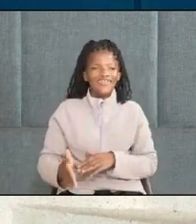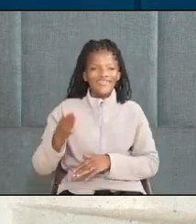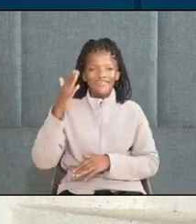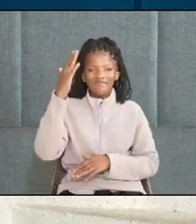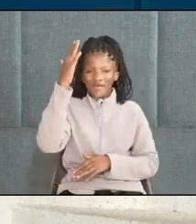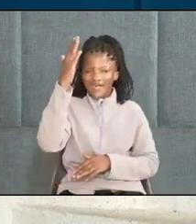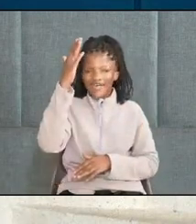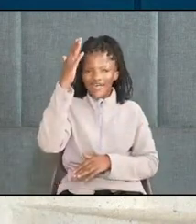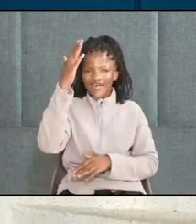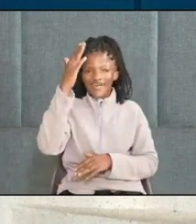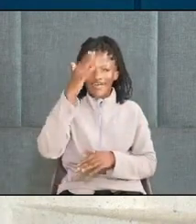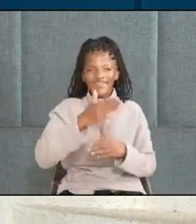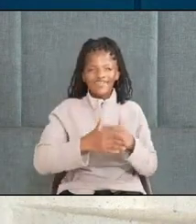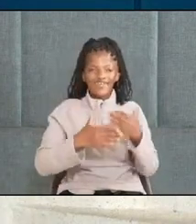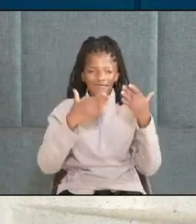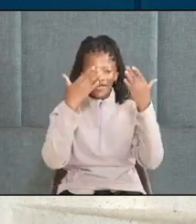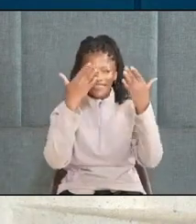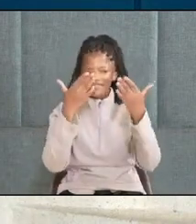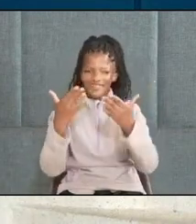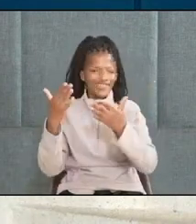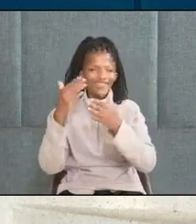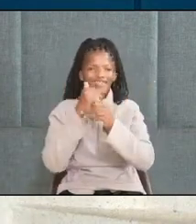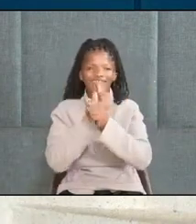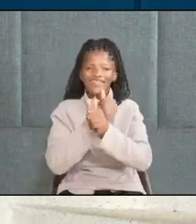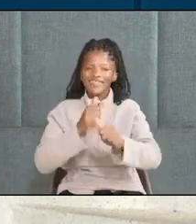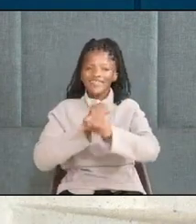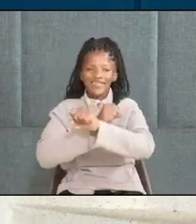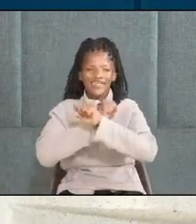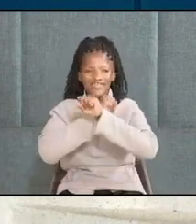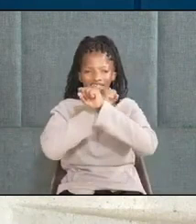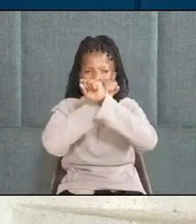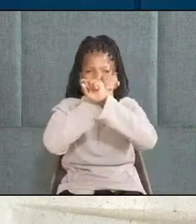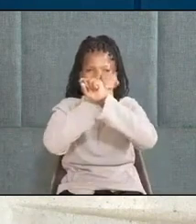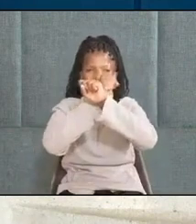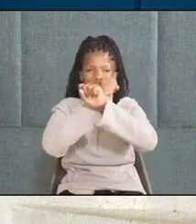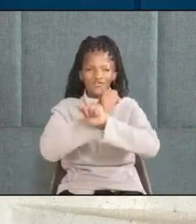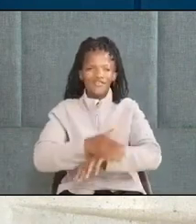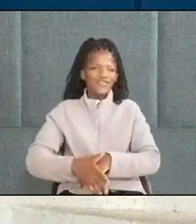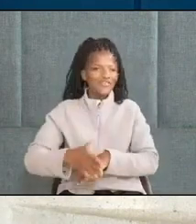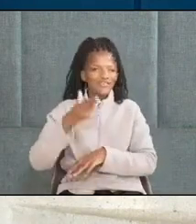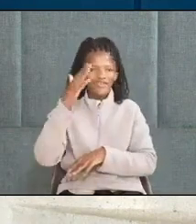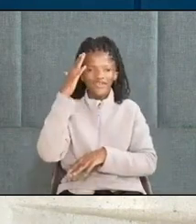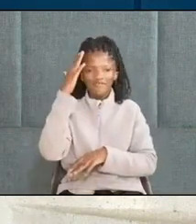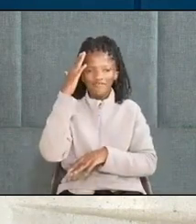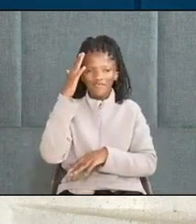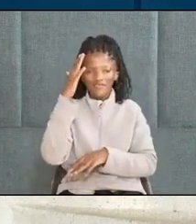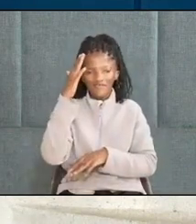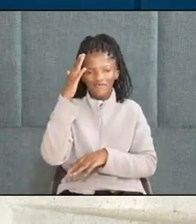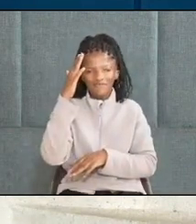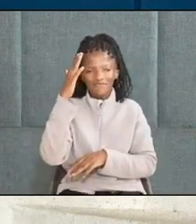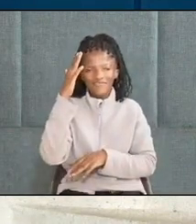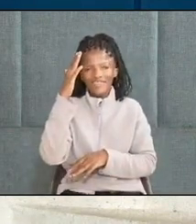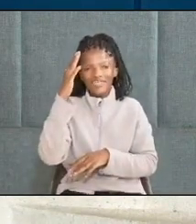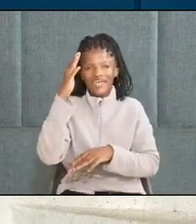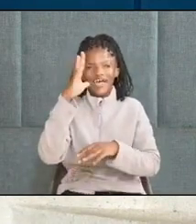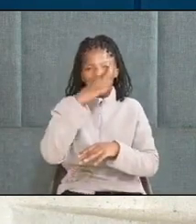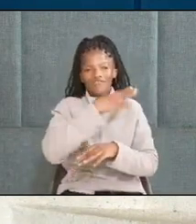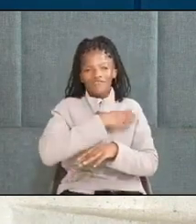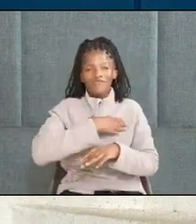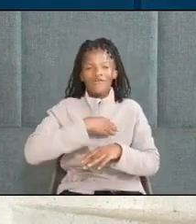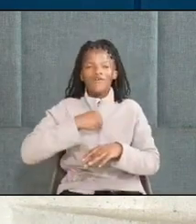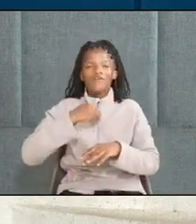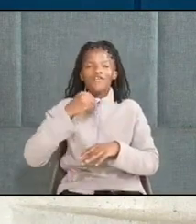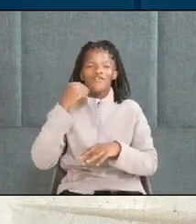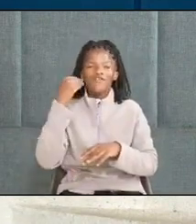secures. He will my shield and portion be,